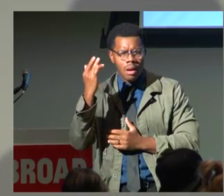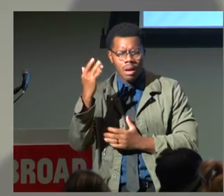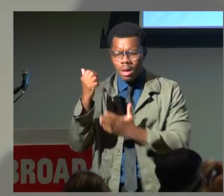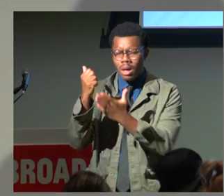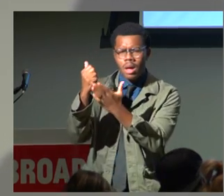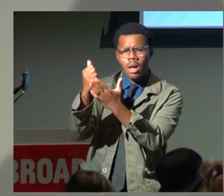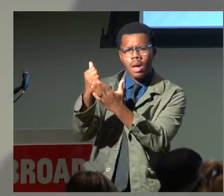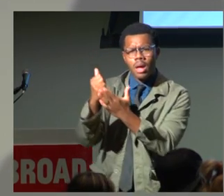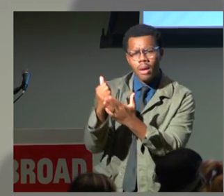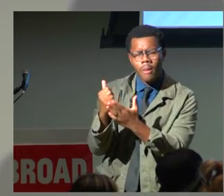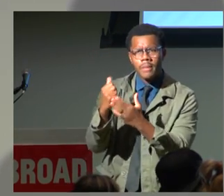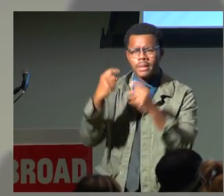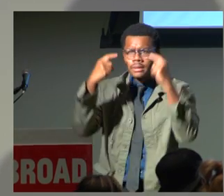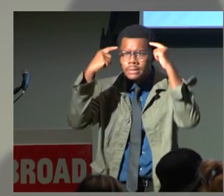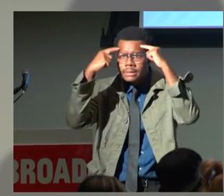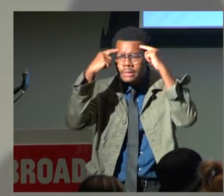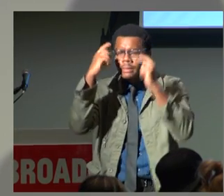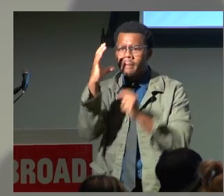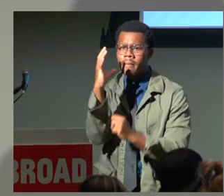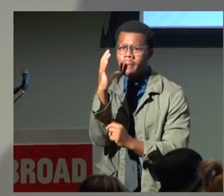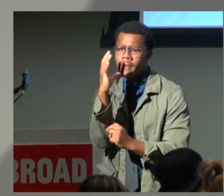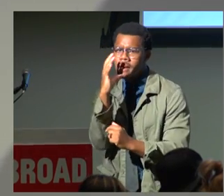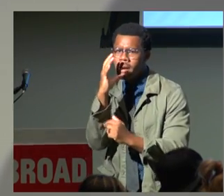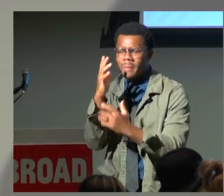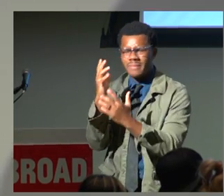remnant of my mother, you know?